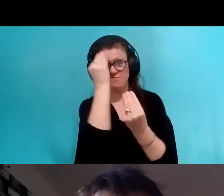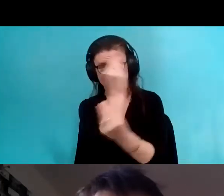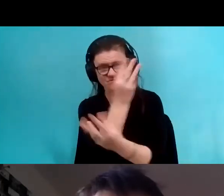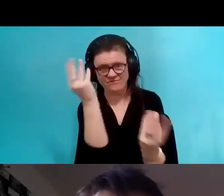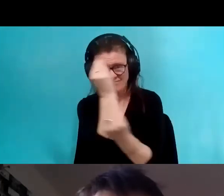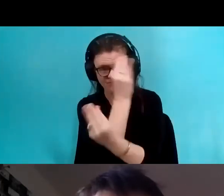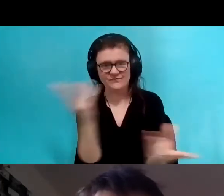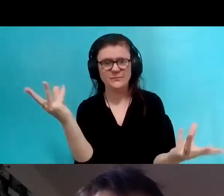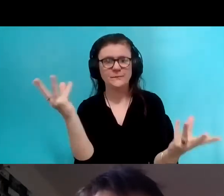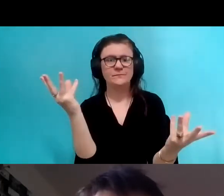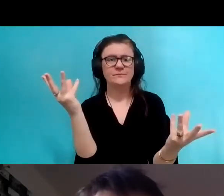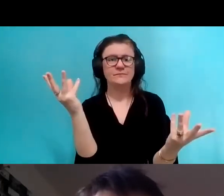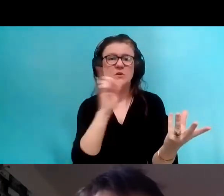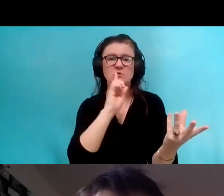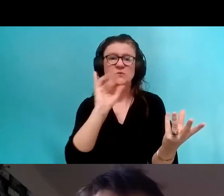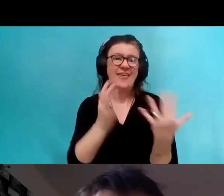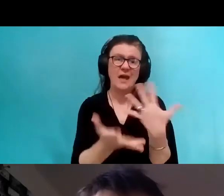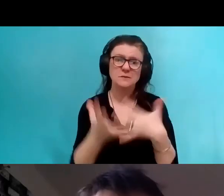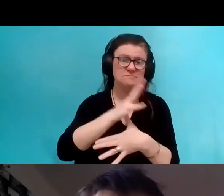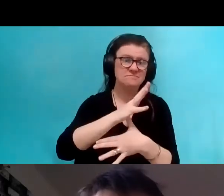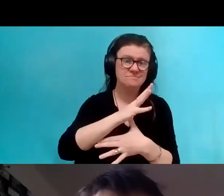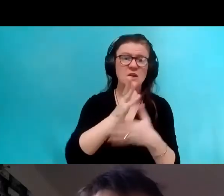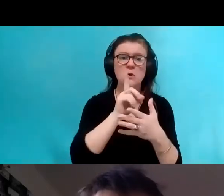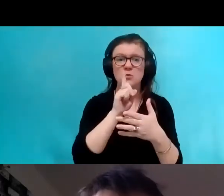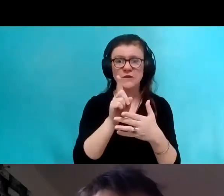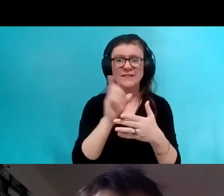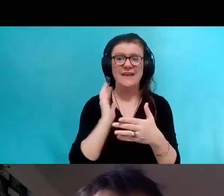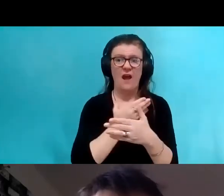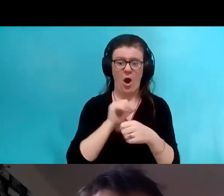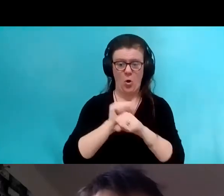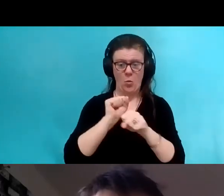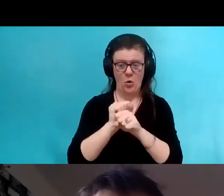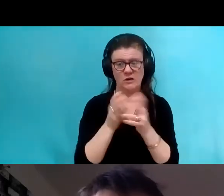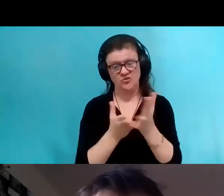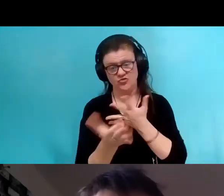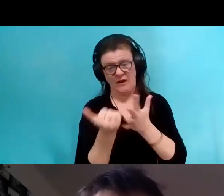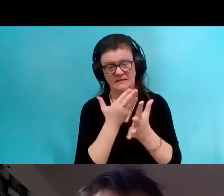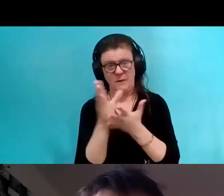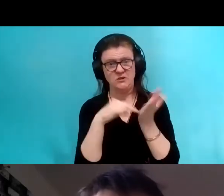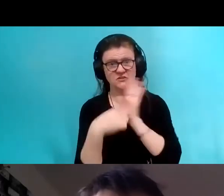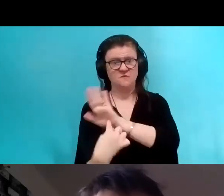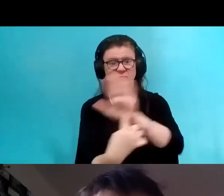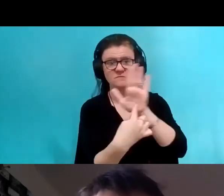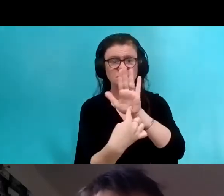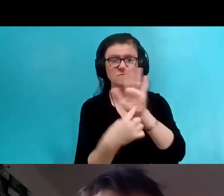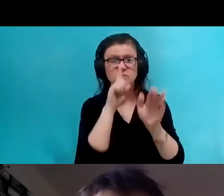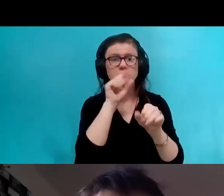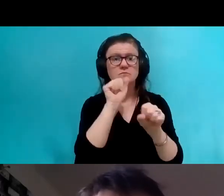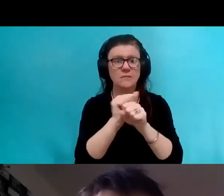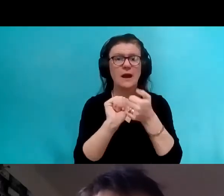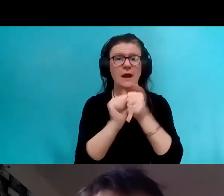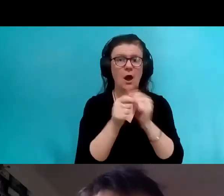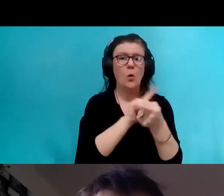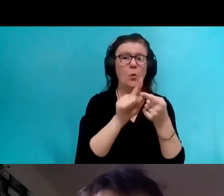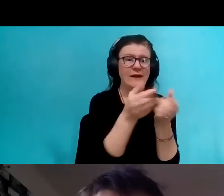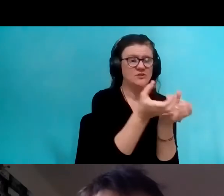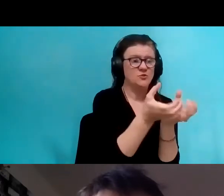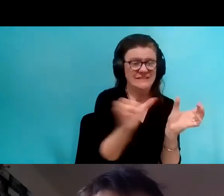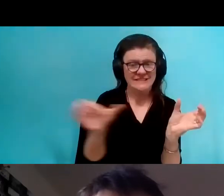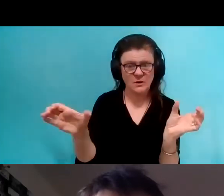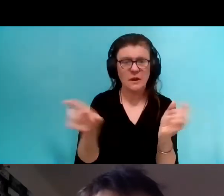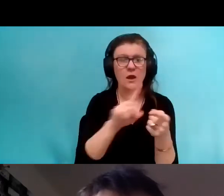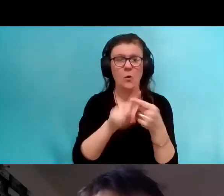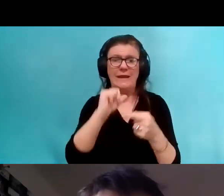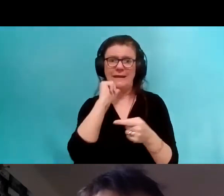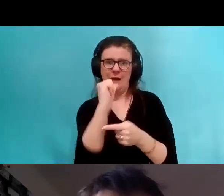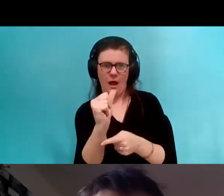with us, because in the end, that transparency is going to be critical when it comes to answering that question of when to disaggregate and how to do it